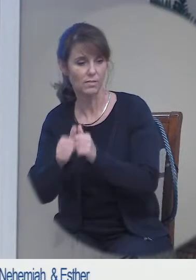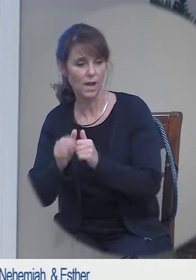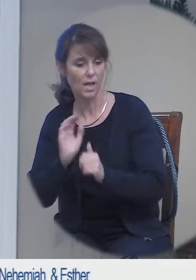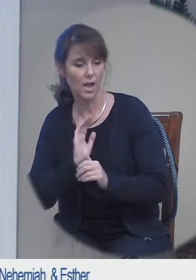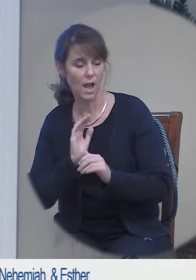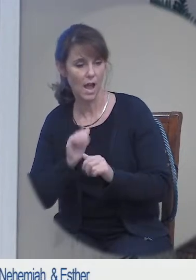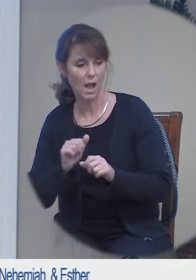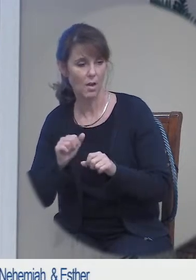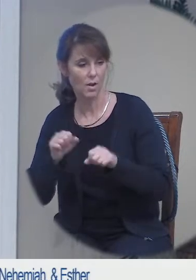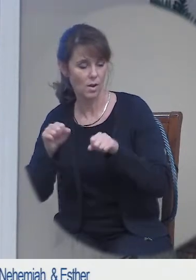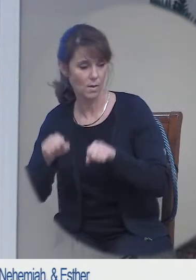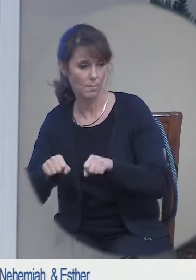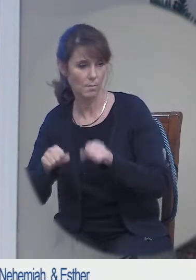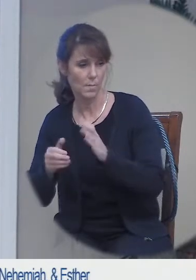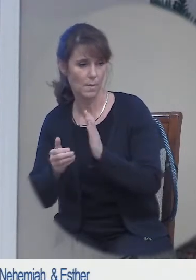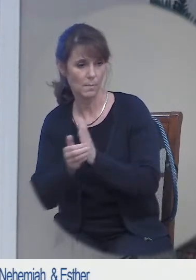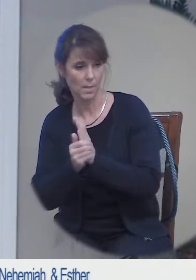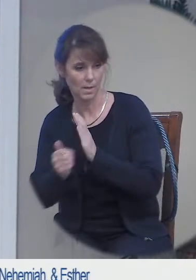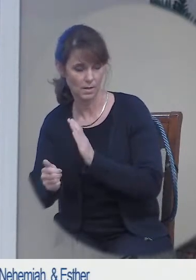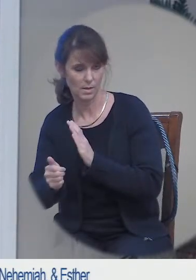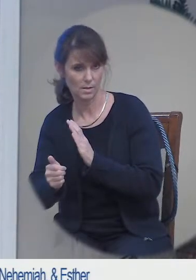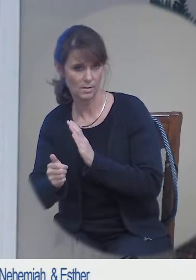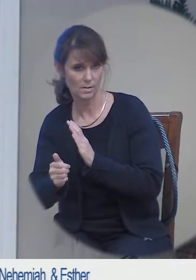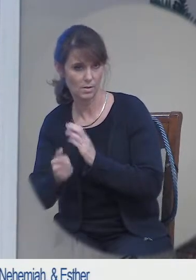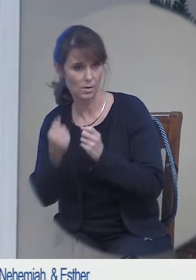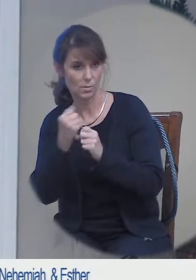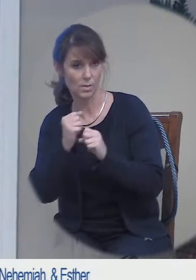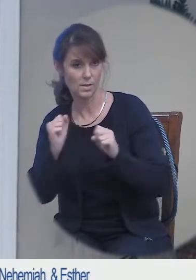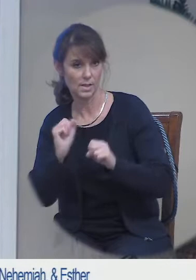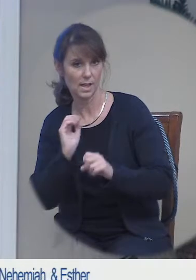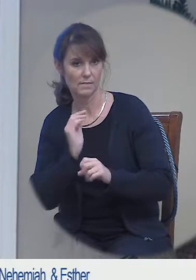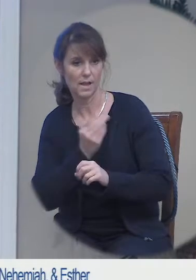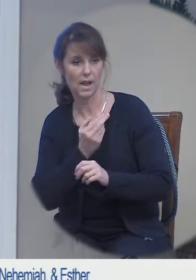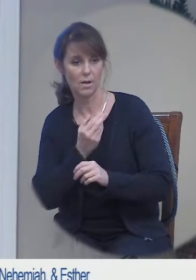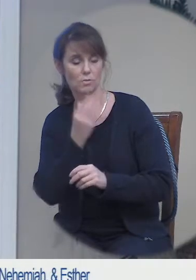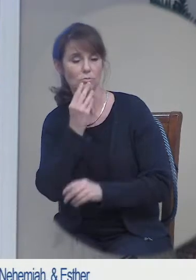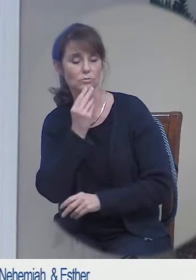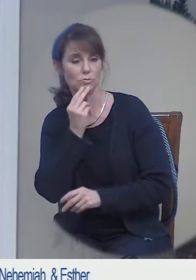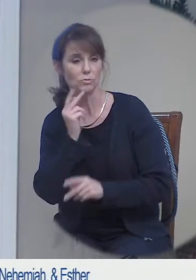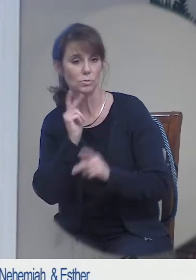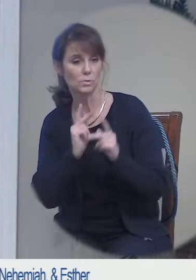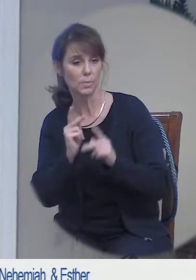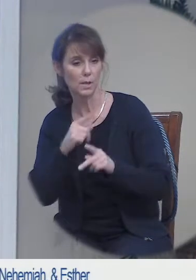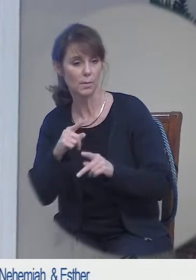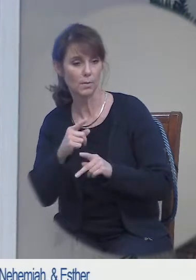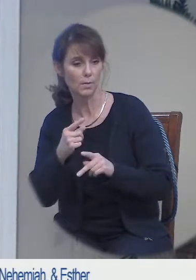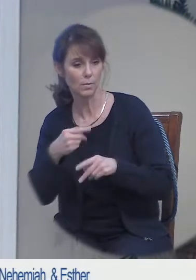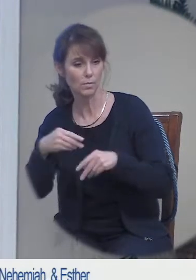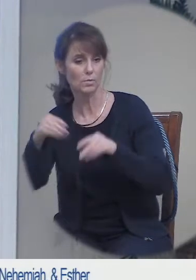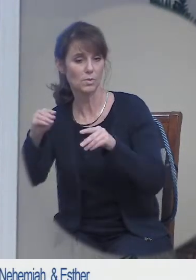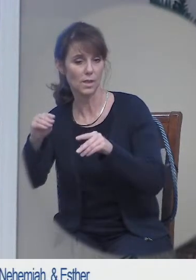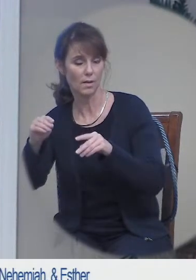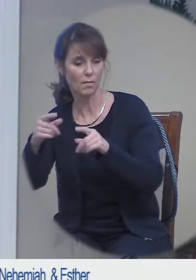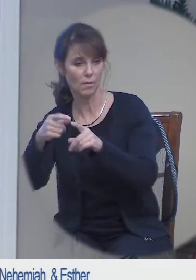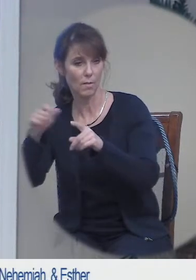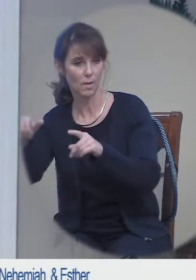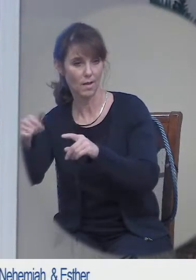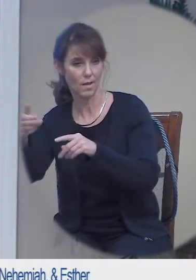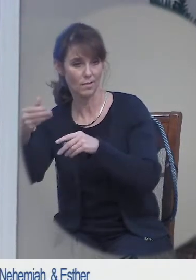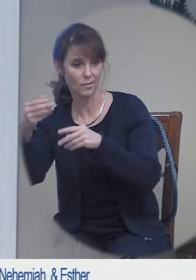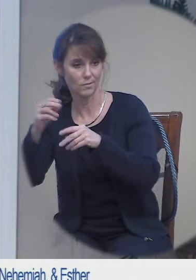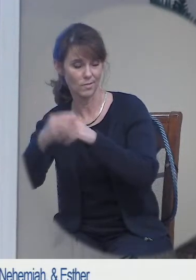redeemed our Jewish brethren who were sold to the nations. Now would you even sell your brothers that they may be sold to